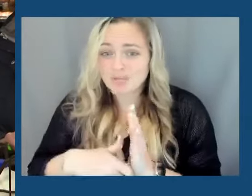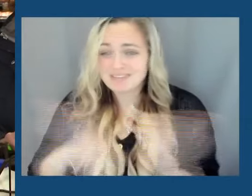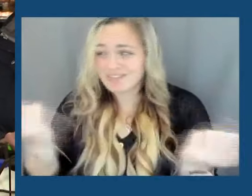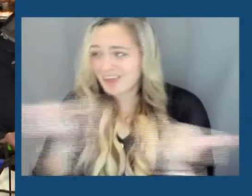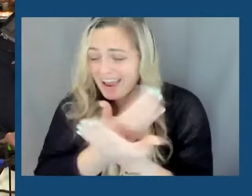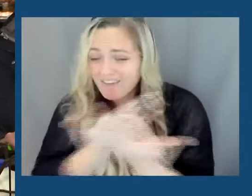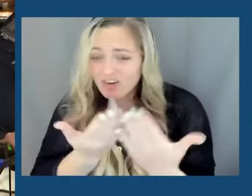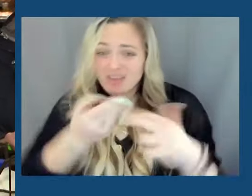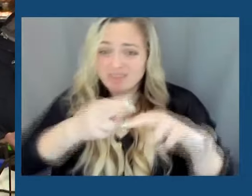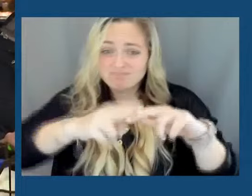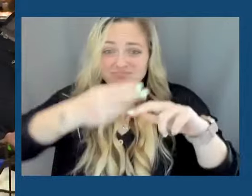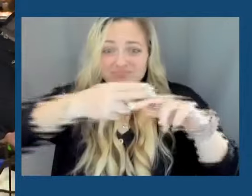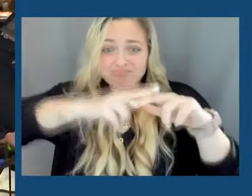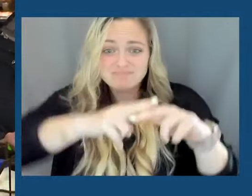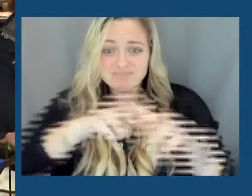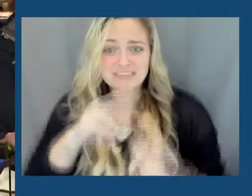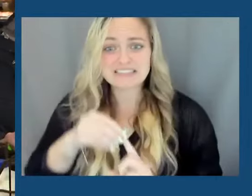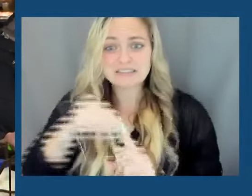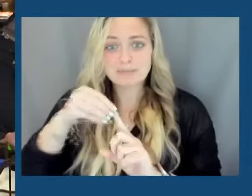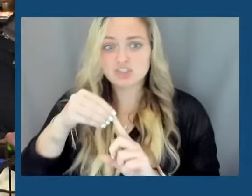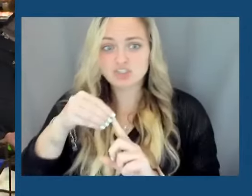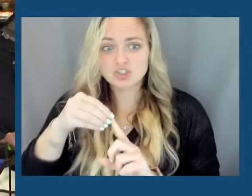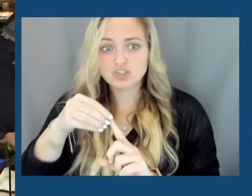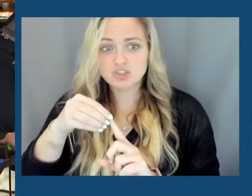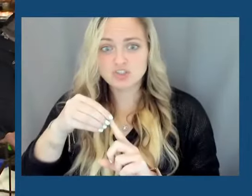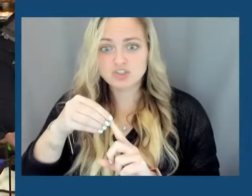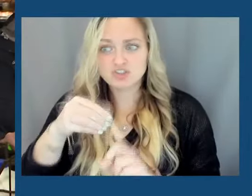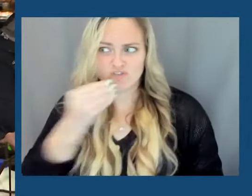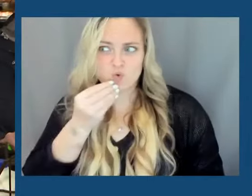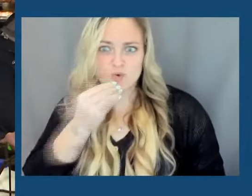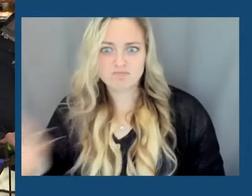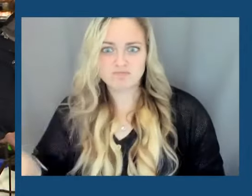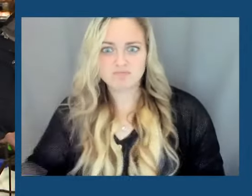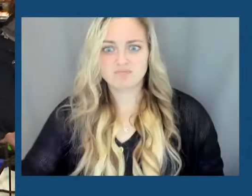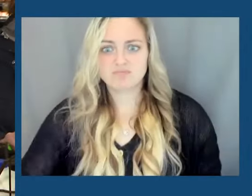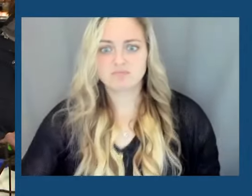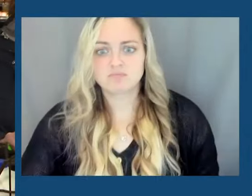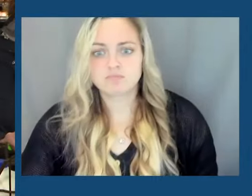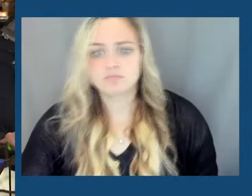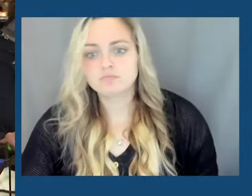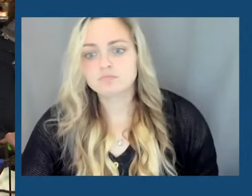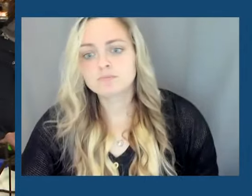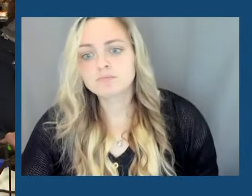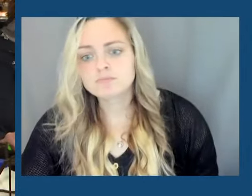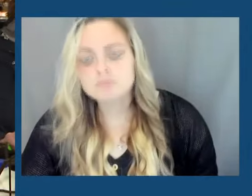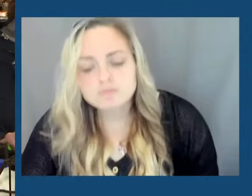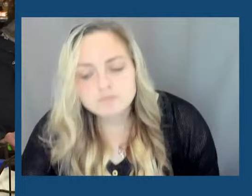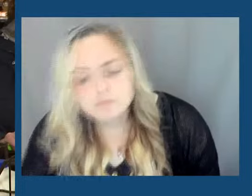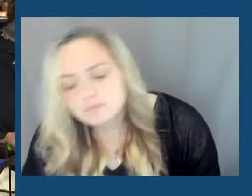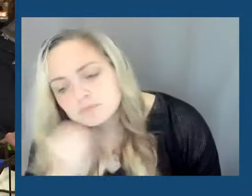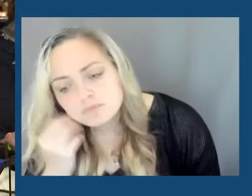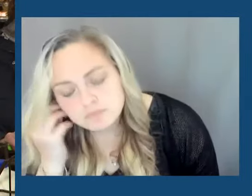going up, especially a cart of groceries like this. So then to follow up, if I may, given